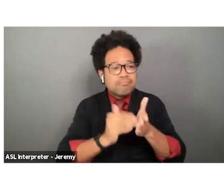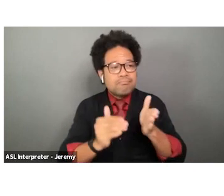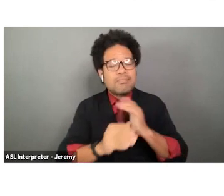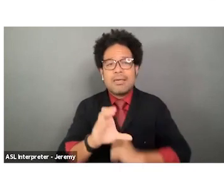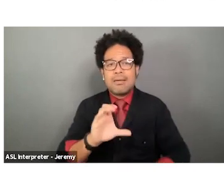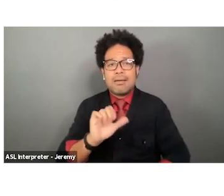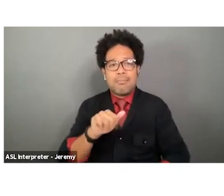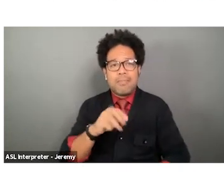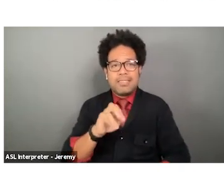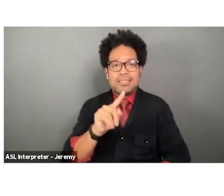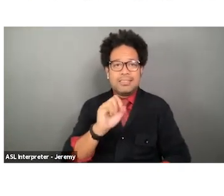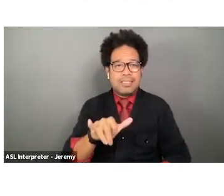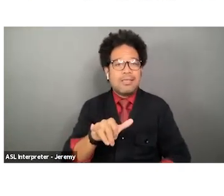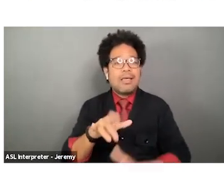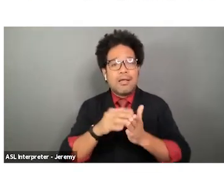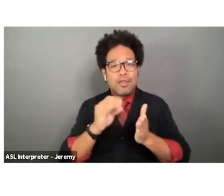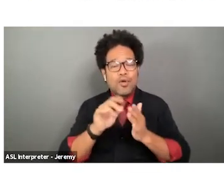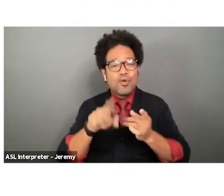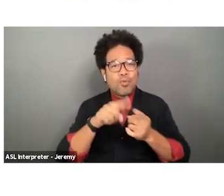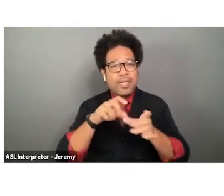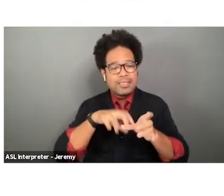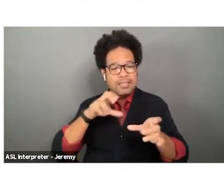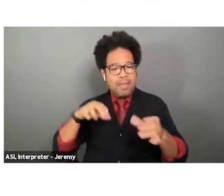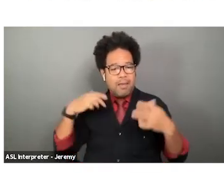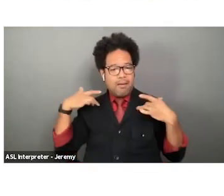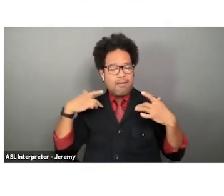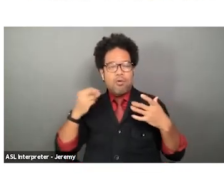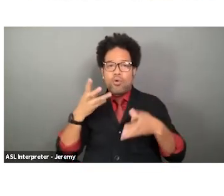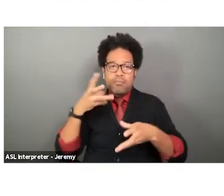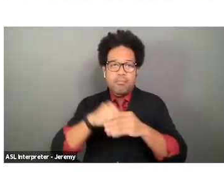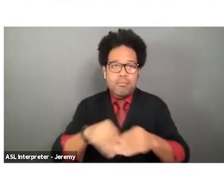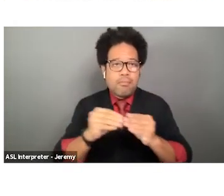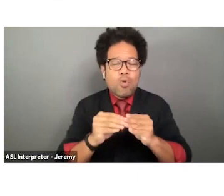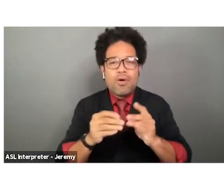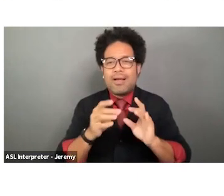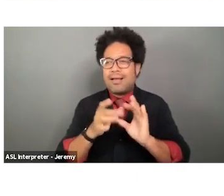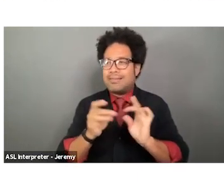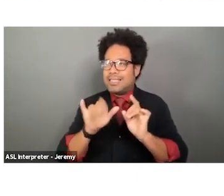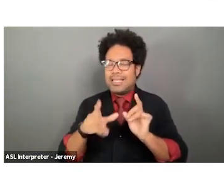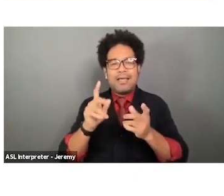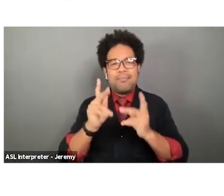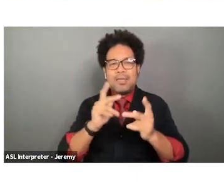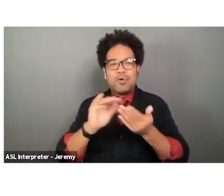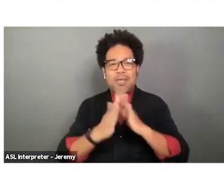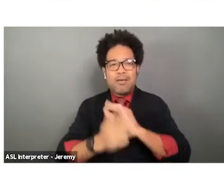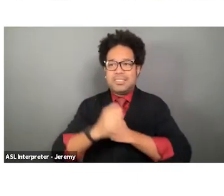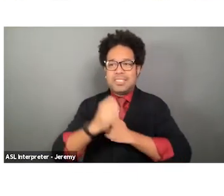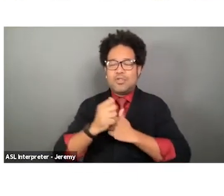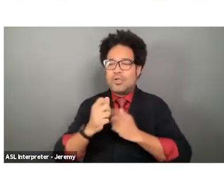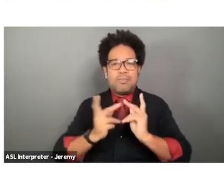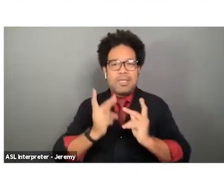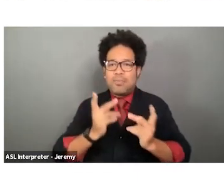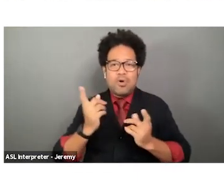Learn when to step back and when to step in more. When I say that, that's whenever people get in danger, right? Like there's a person who always wants to talk,